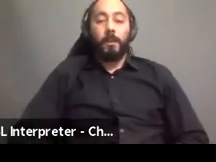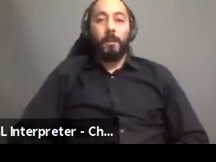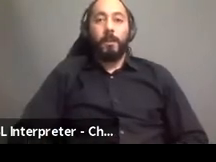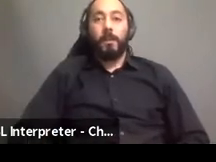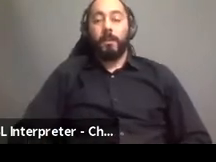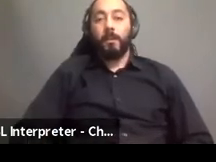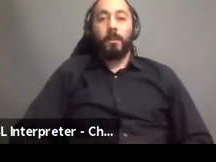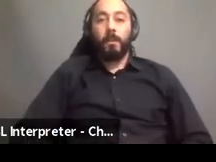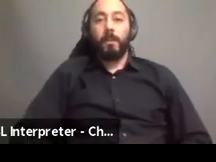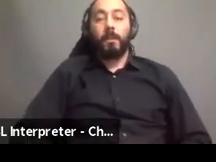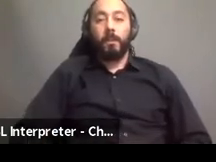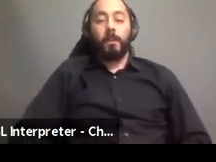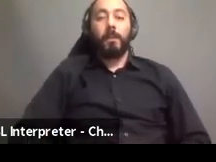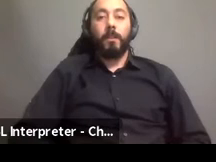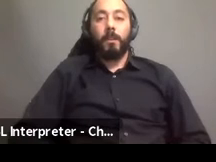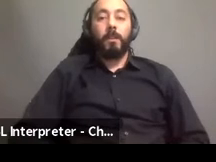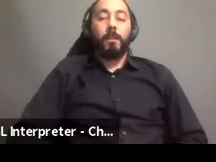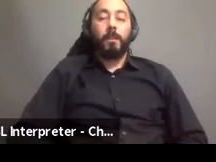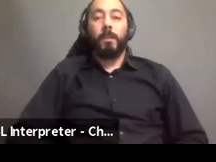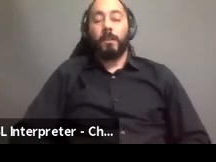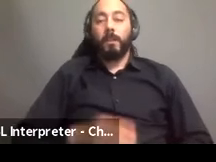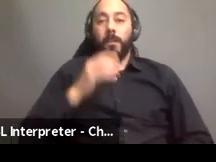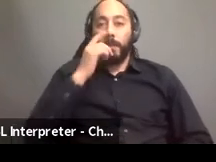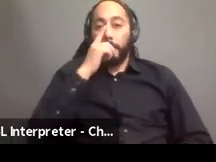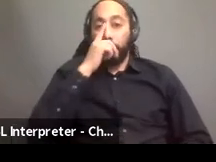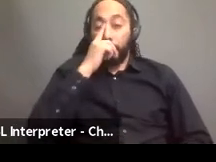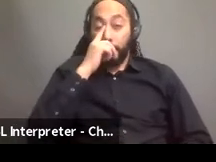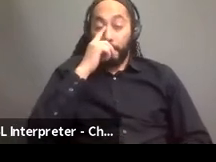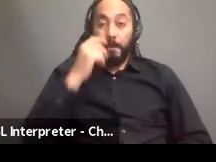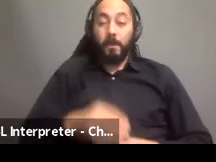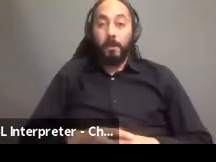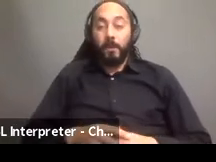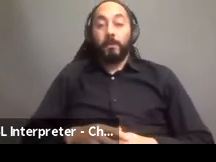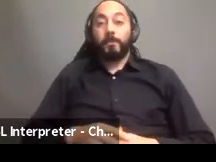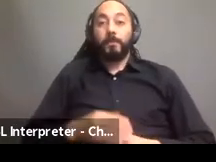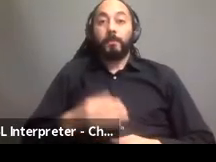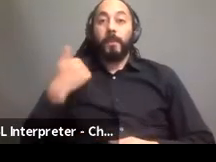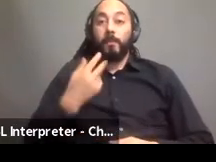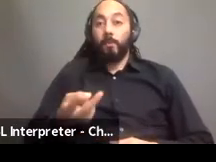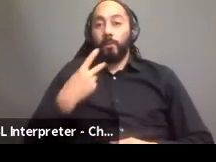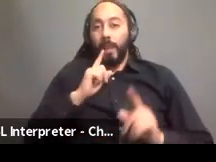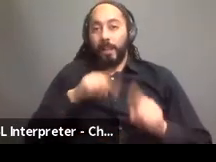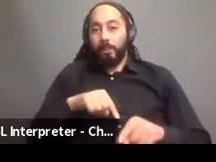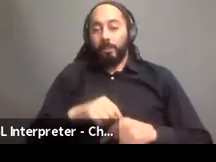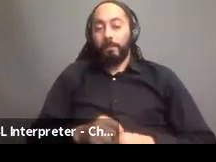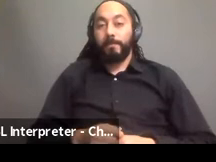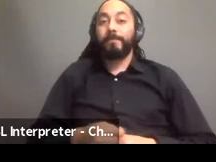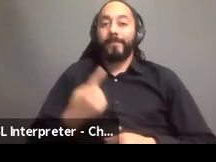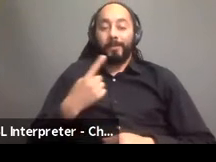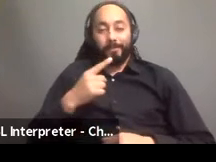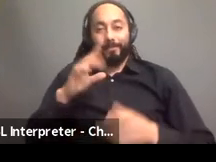Okay, so we have two answers that I can see so far. So one makes note of the fact that it's a senior